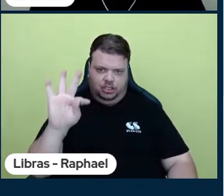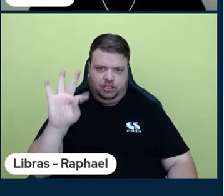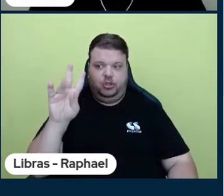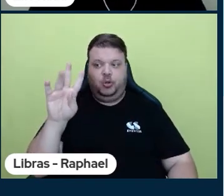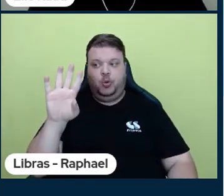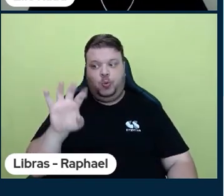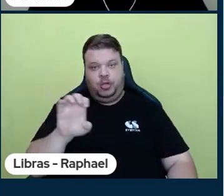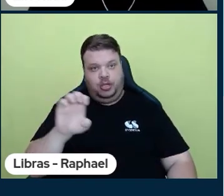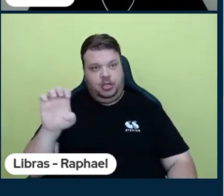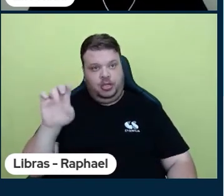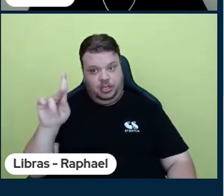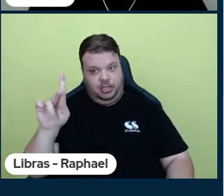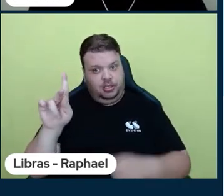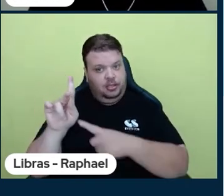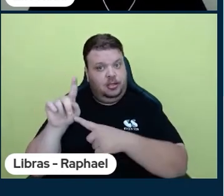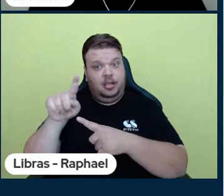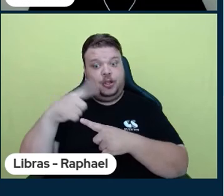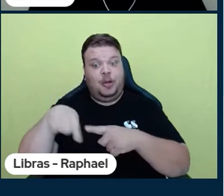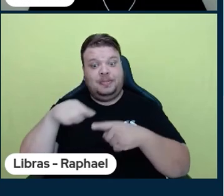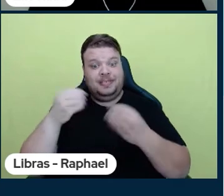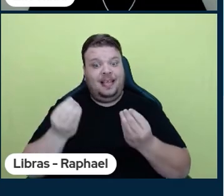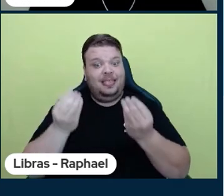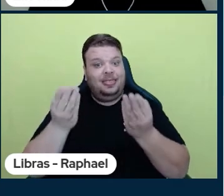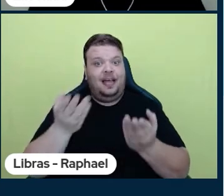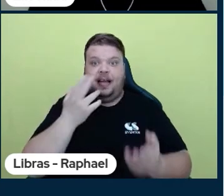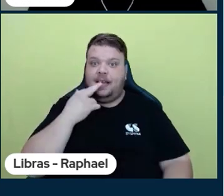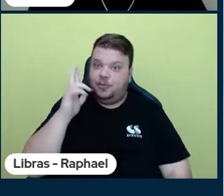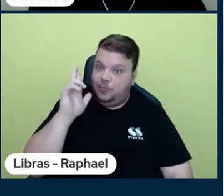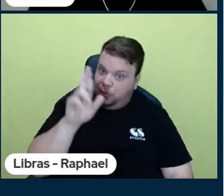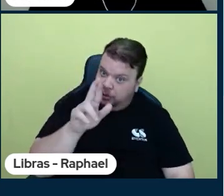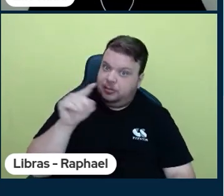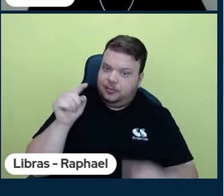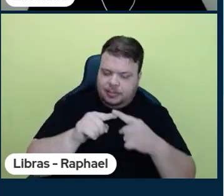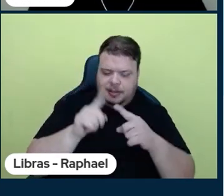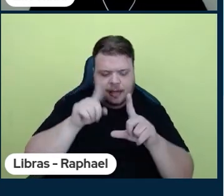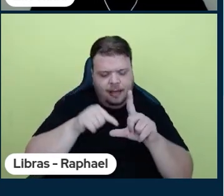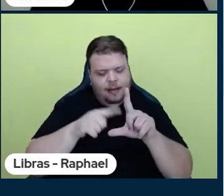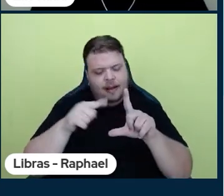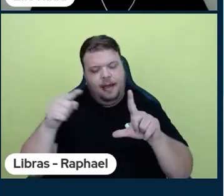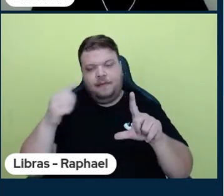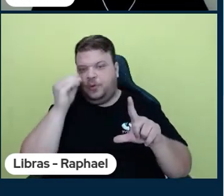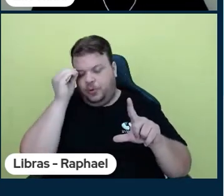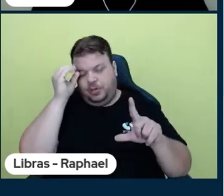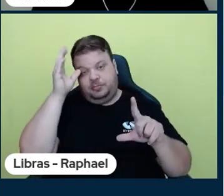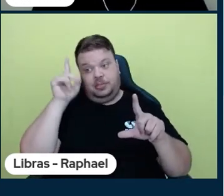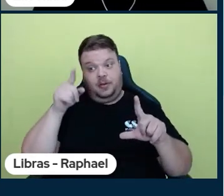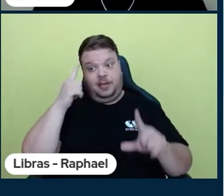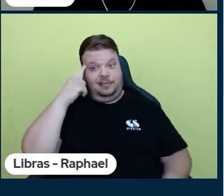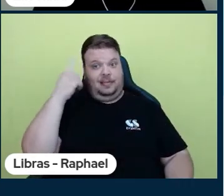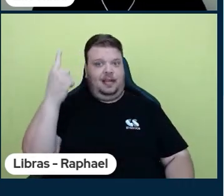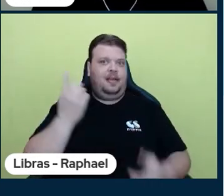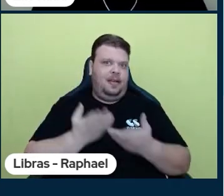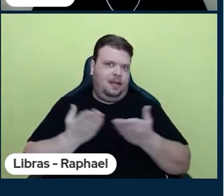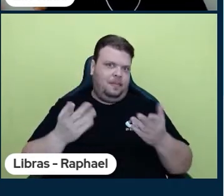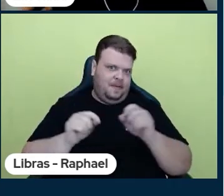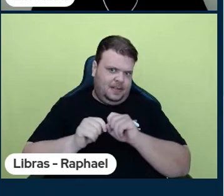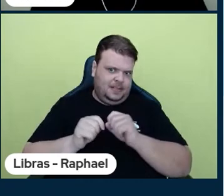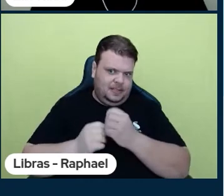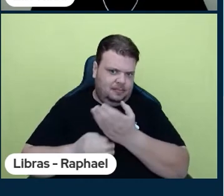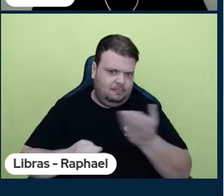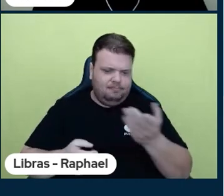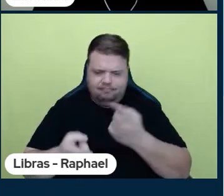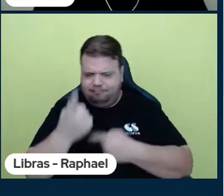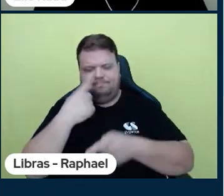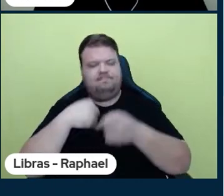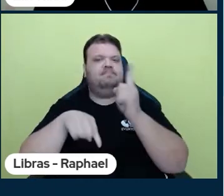leverage different technologies in order to provide the user directly with the answer from the knowledge graph. So we have the